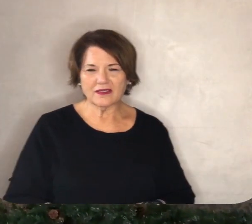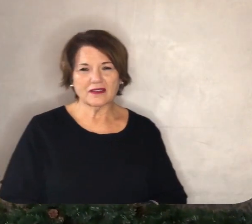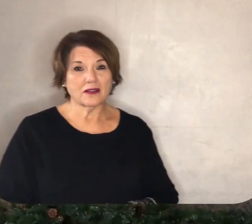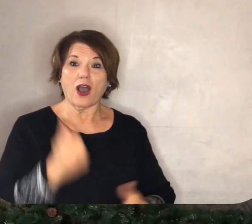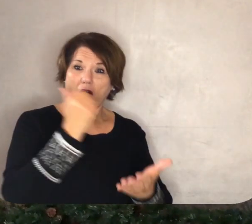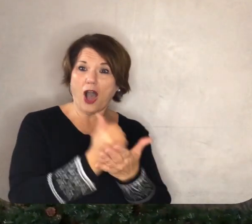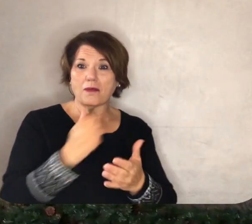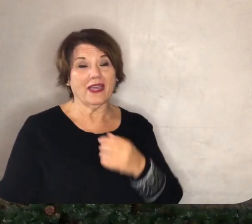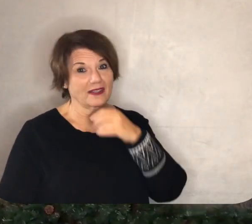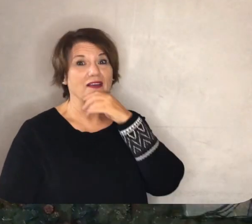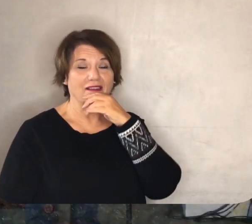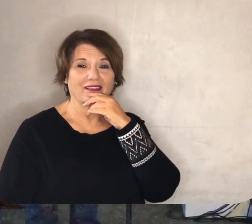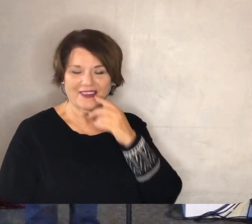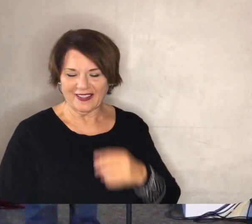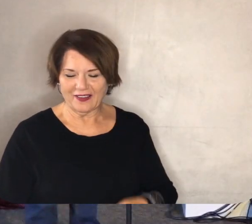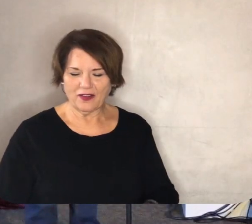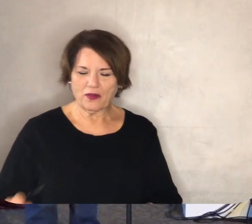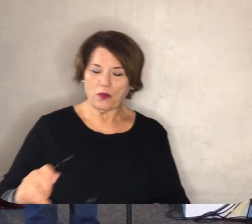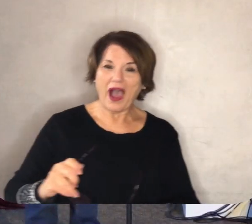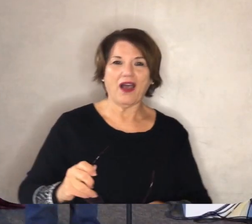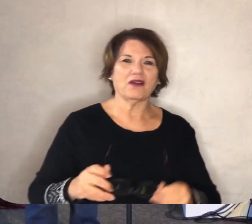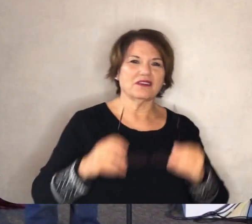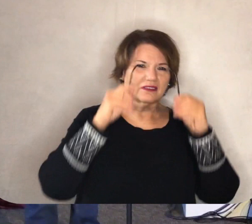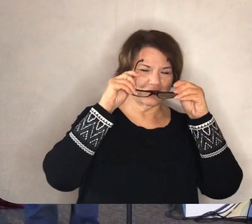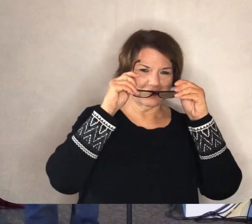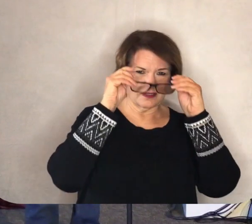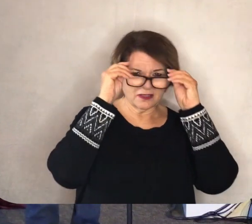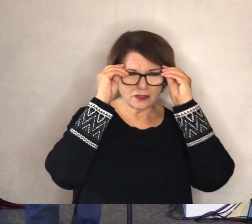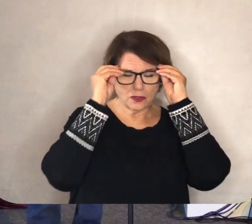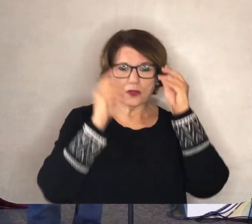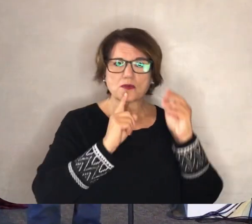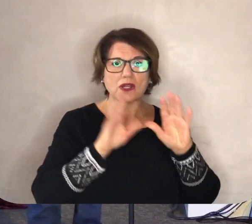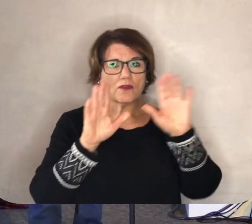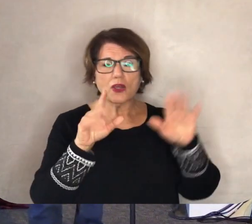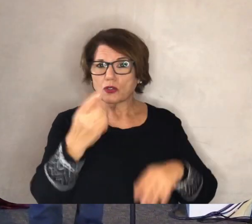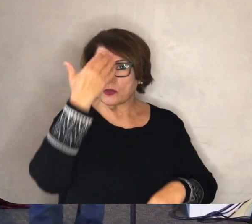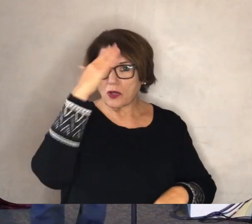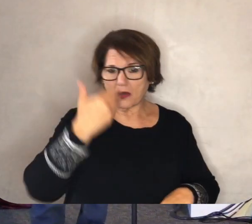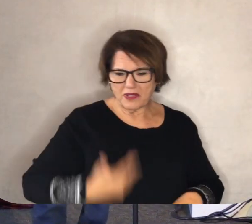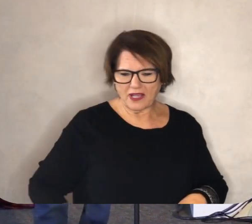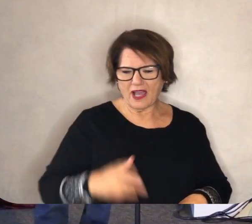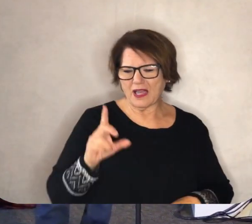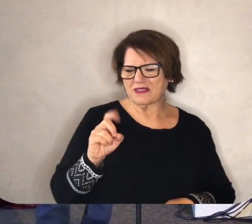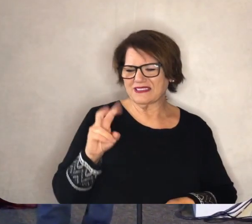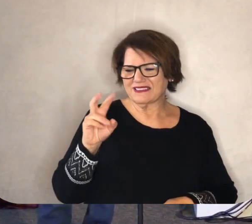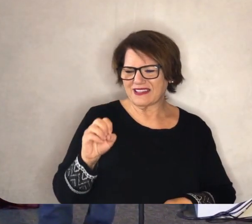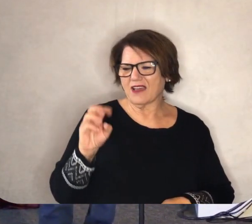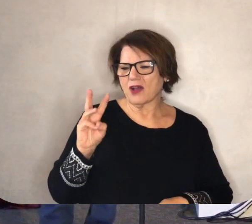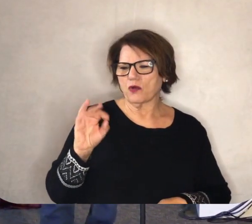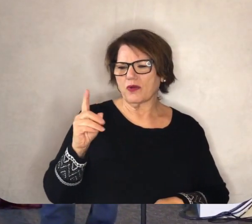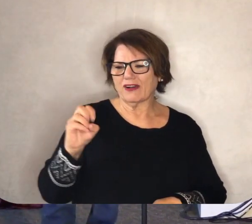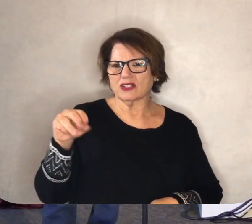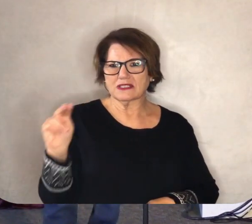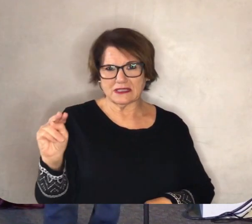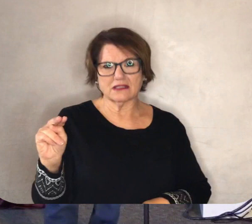Amen. Okay. That is wonderful. For those of you who do not know me, I'm Dave Wilkinson, and I had the privilege of